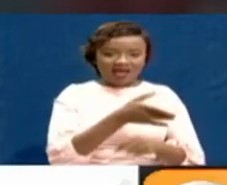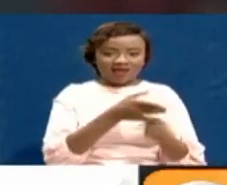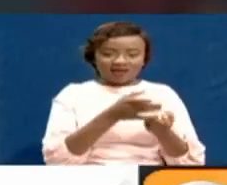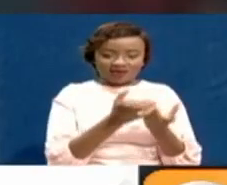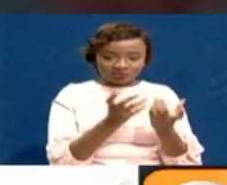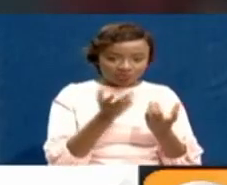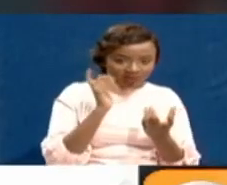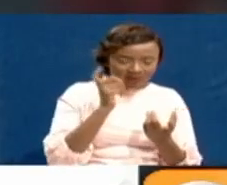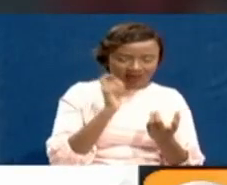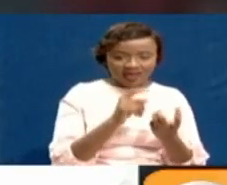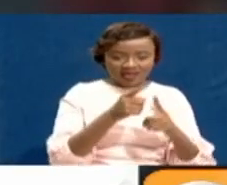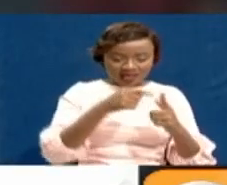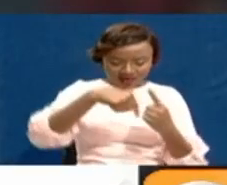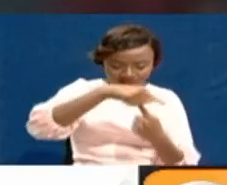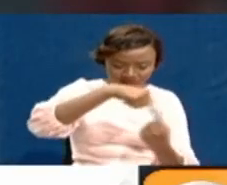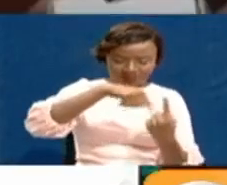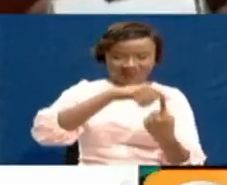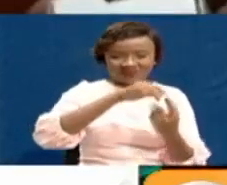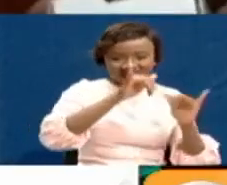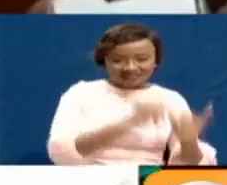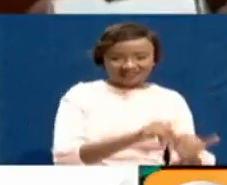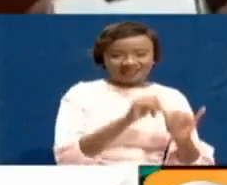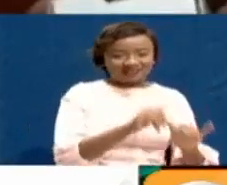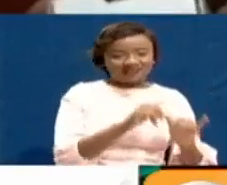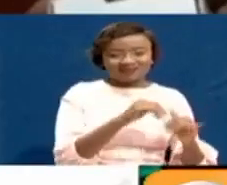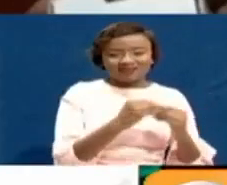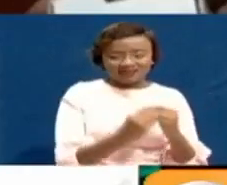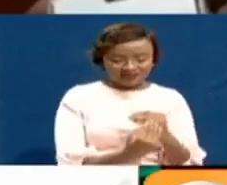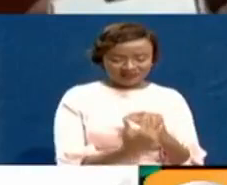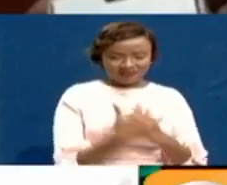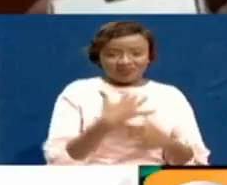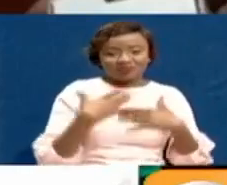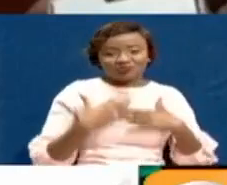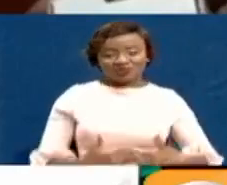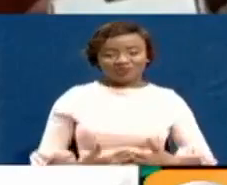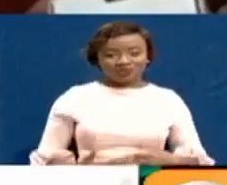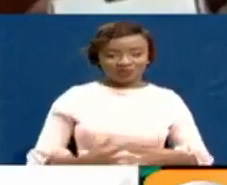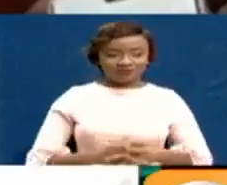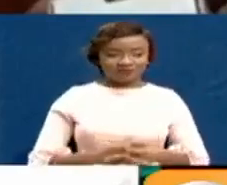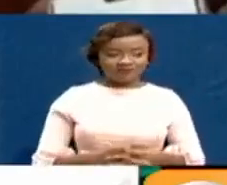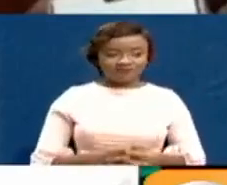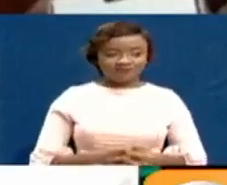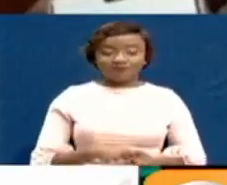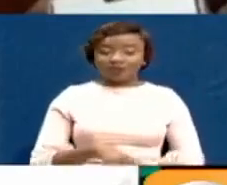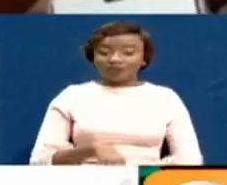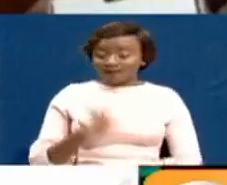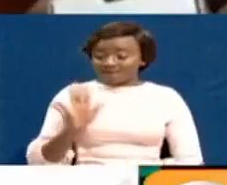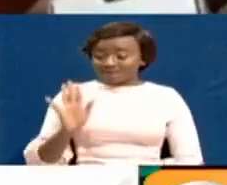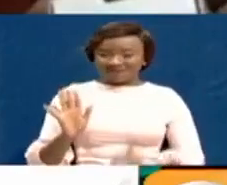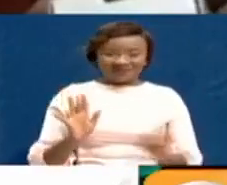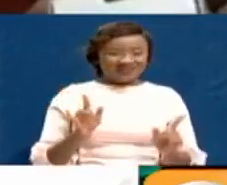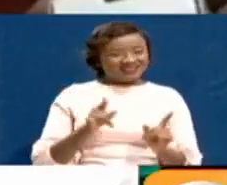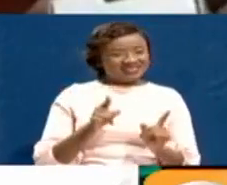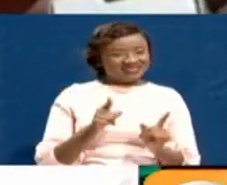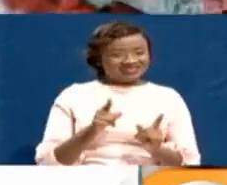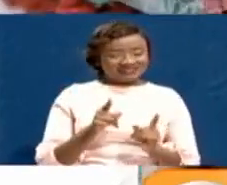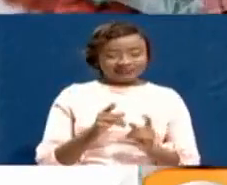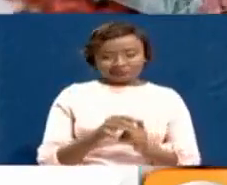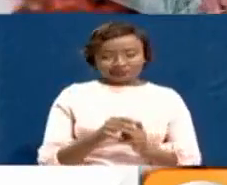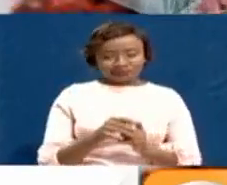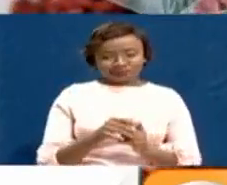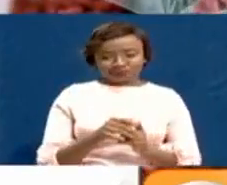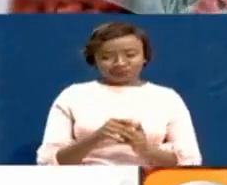the cell and wreaks havoc throughout the body. In these receptors, in men and women, I don't think that there is a